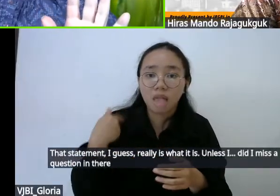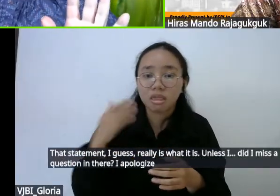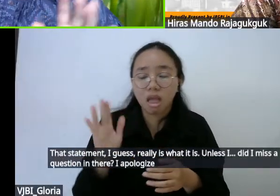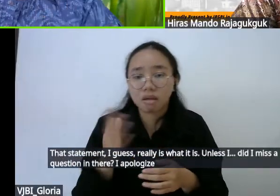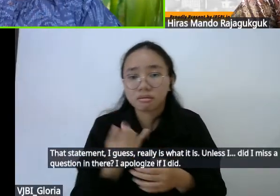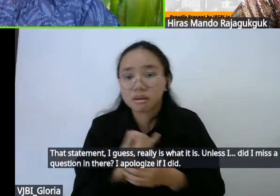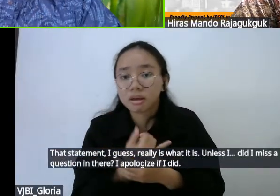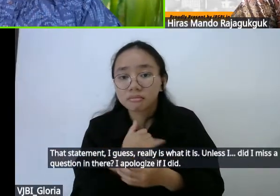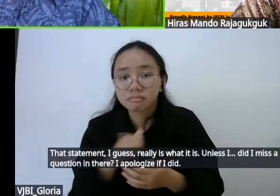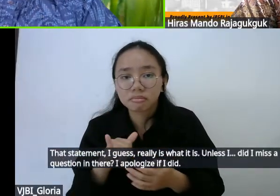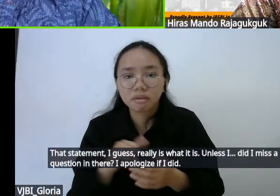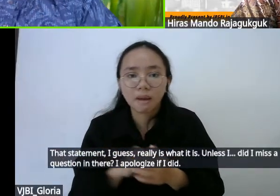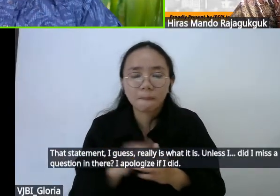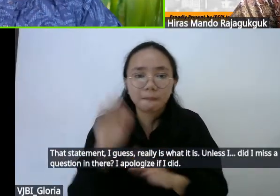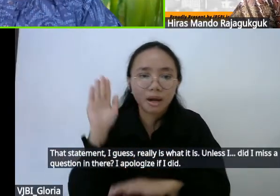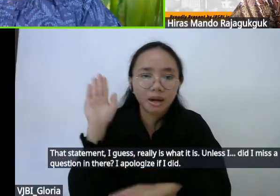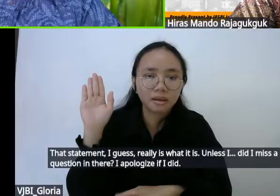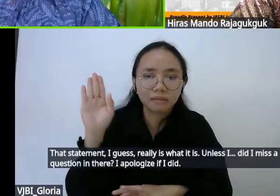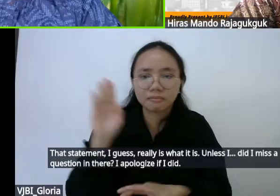did.